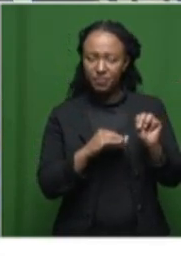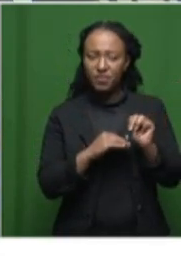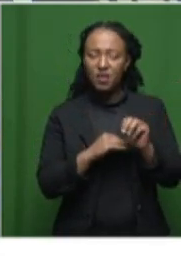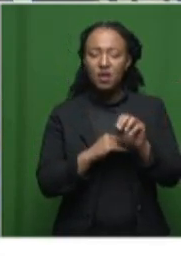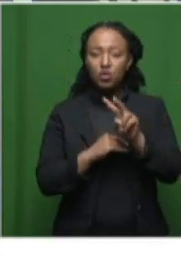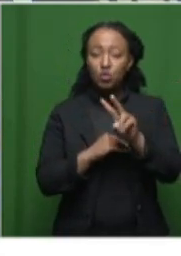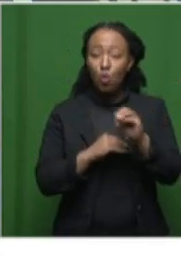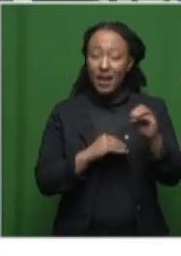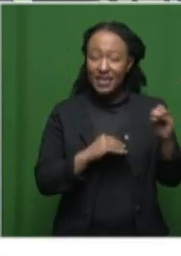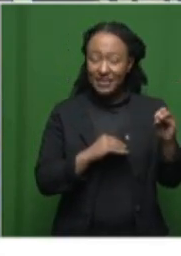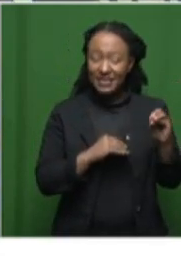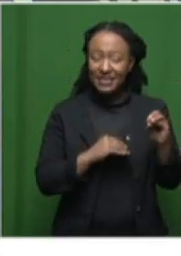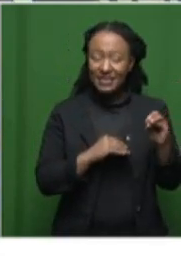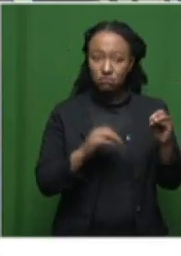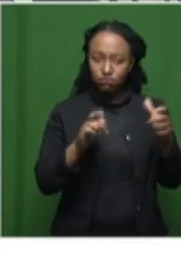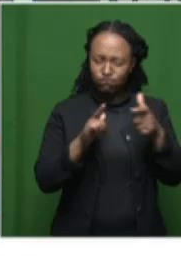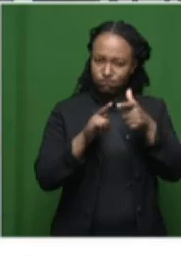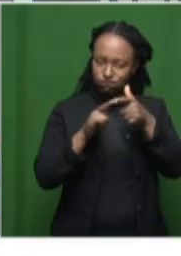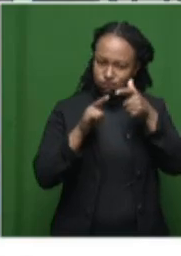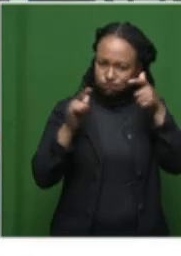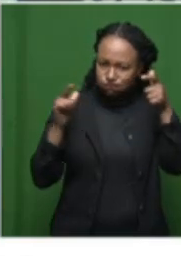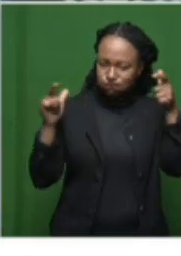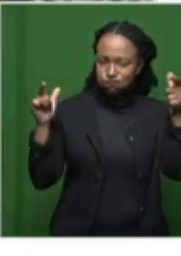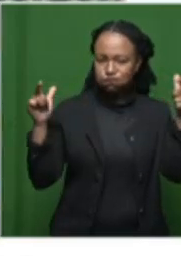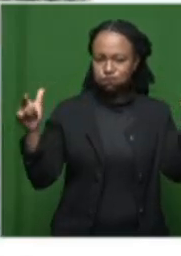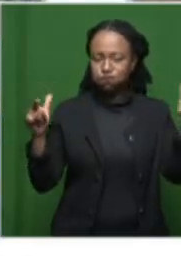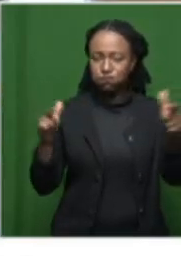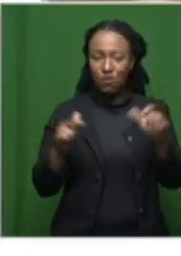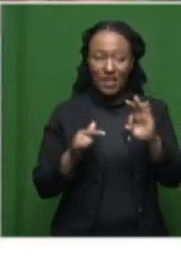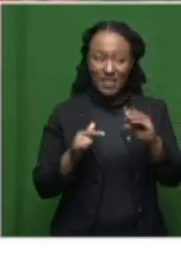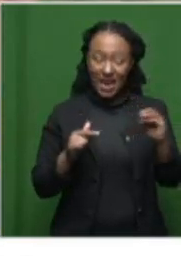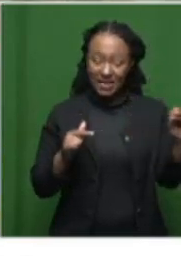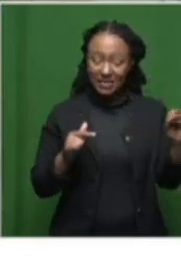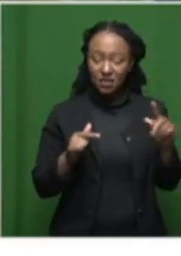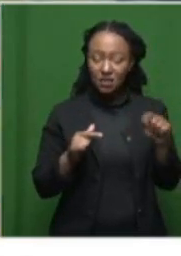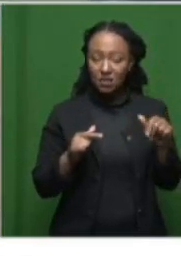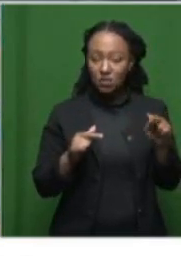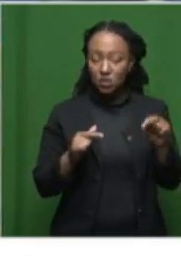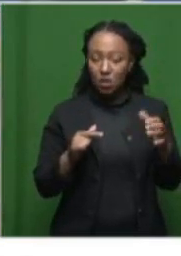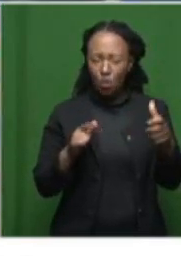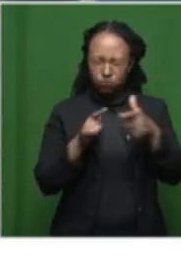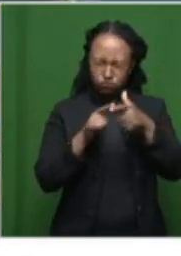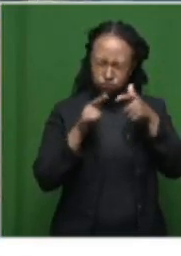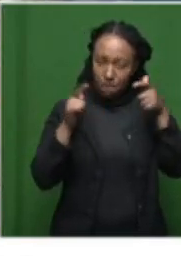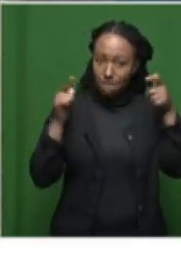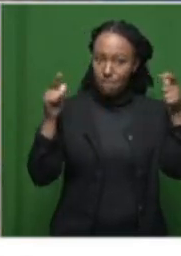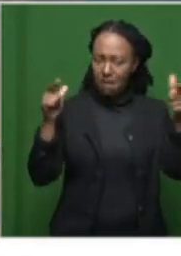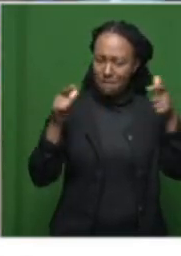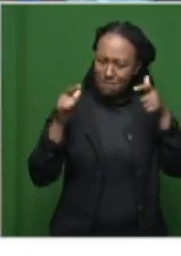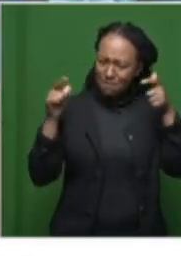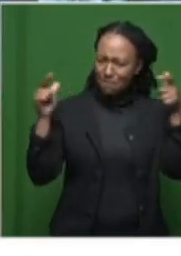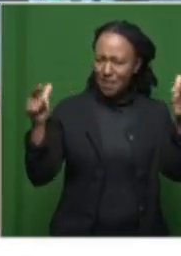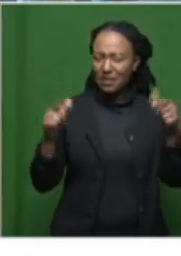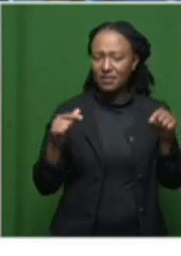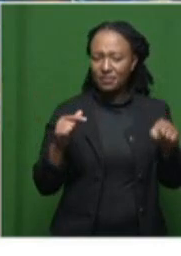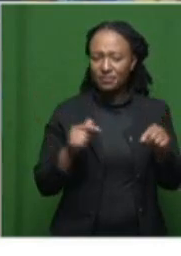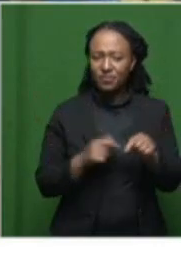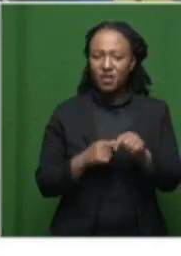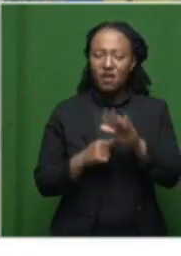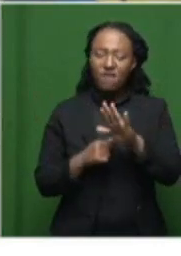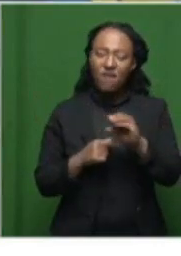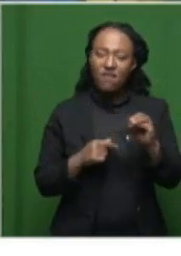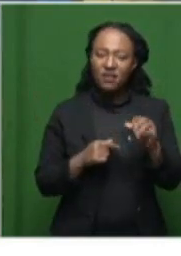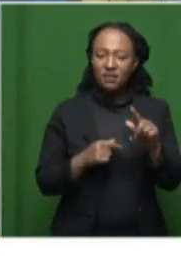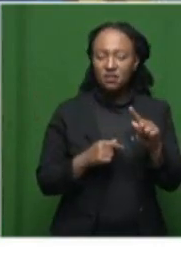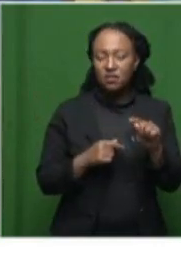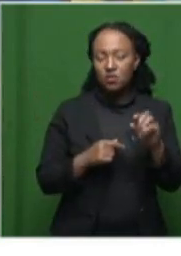220 tons, and we can fit 300 tons in the back load bowl that we have. So a behemoth 520 tons